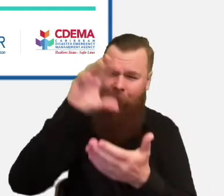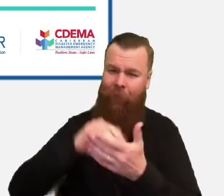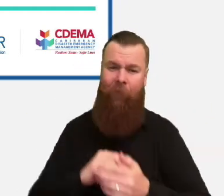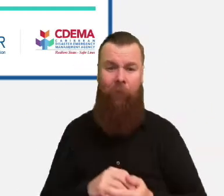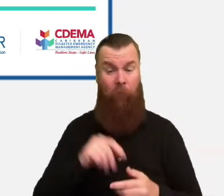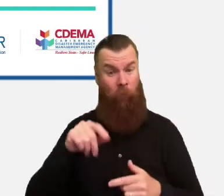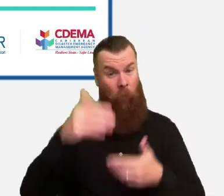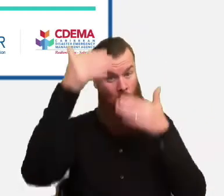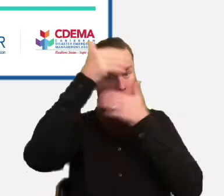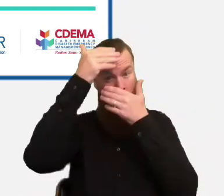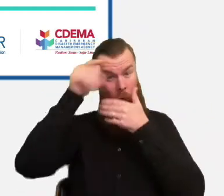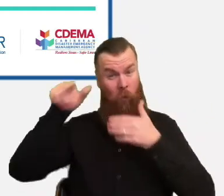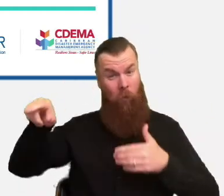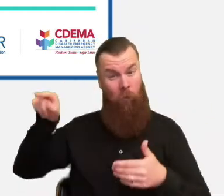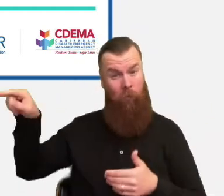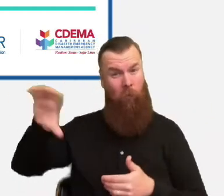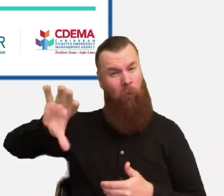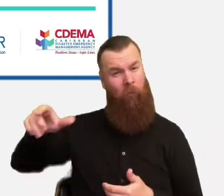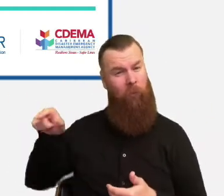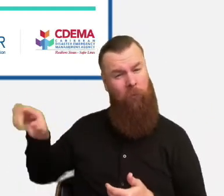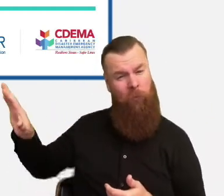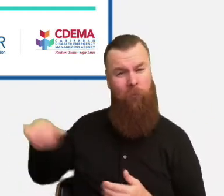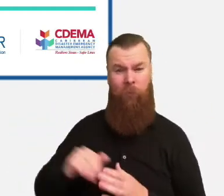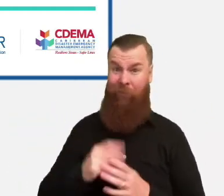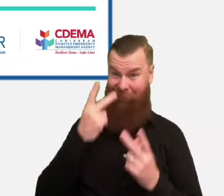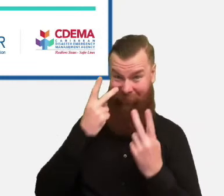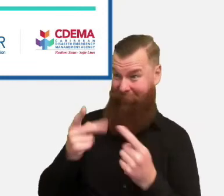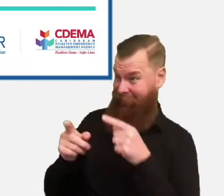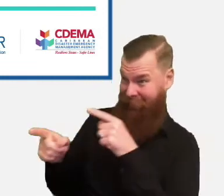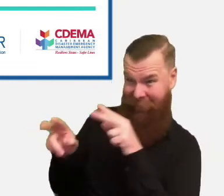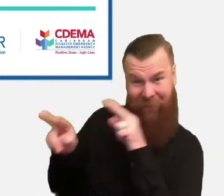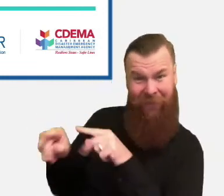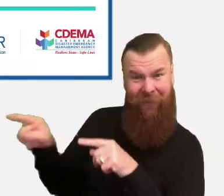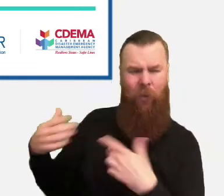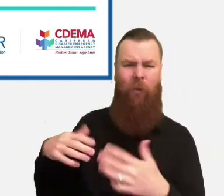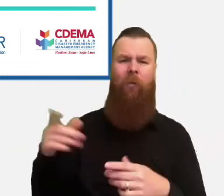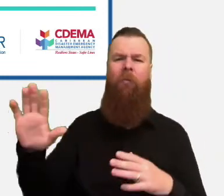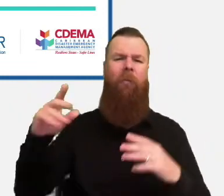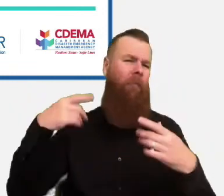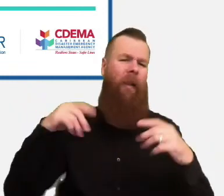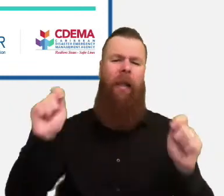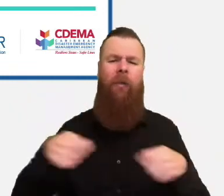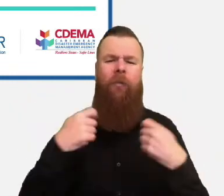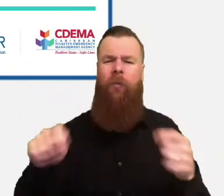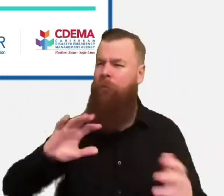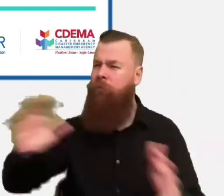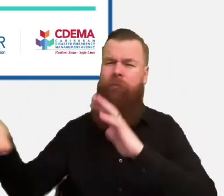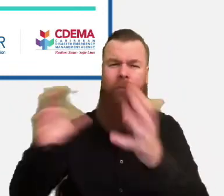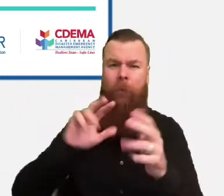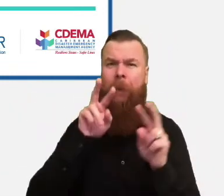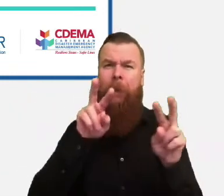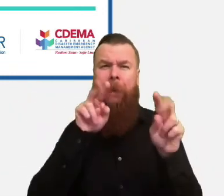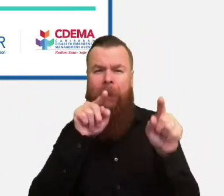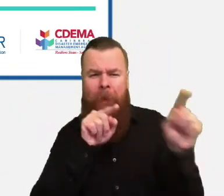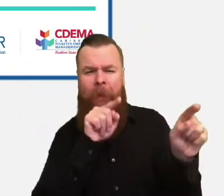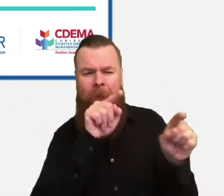natural hazards for their coral reef systems. Now, the coral reefs already provide a barrier for flooding and